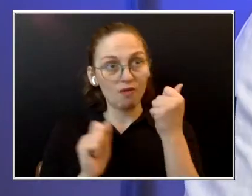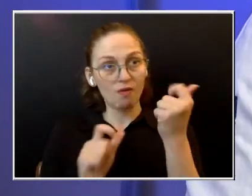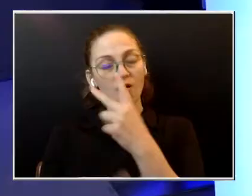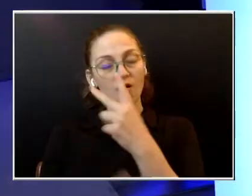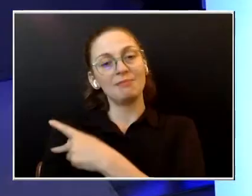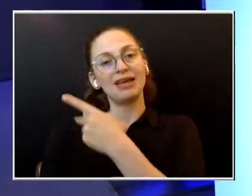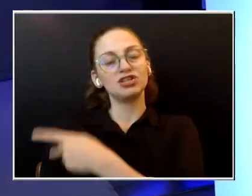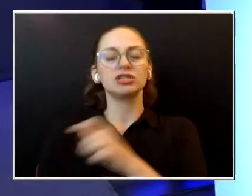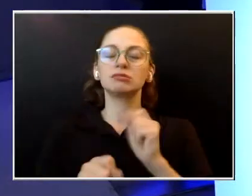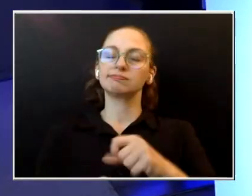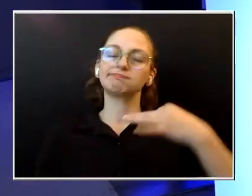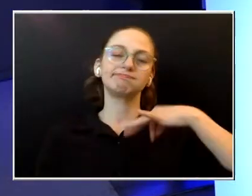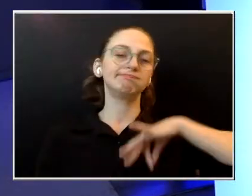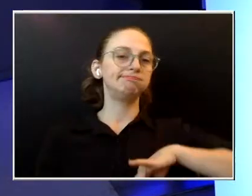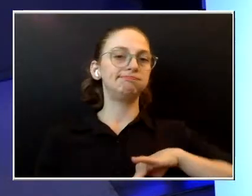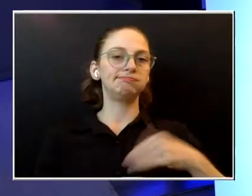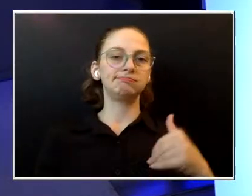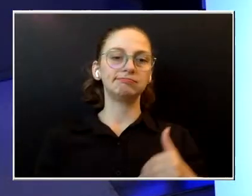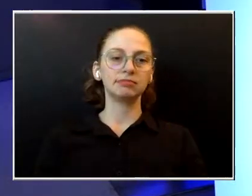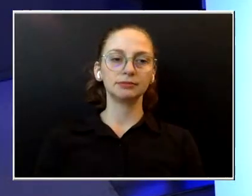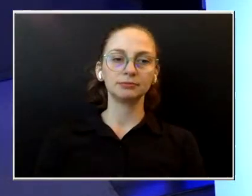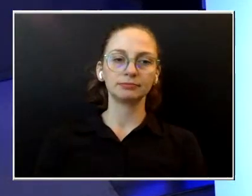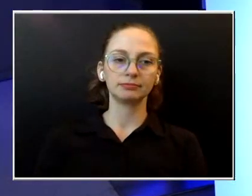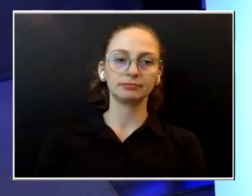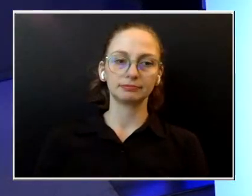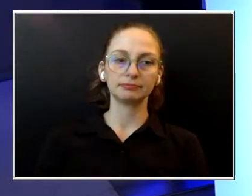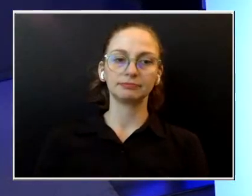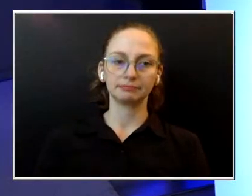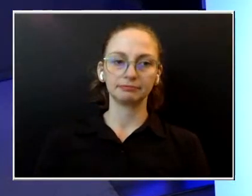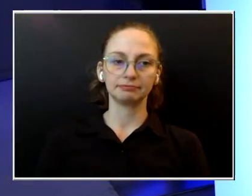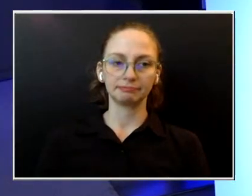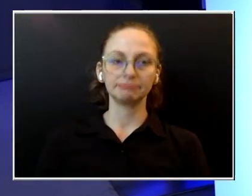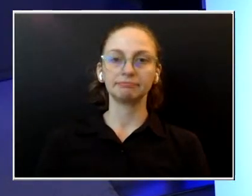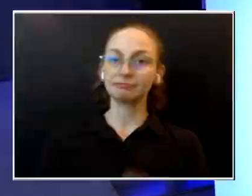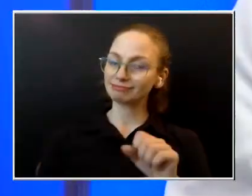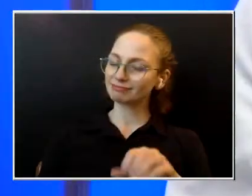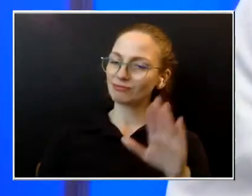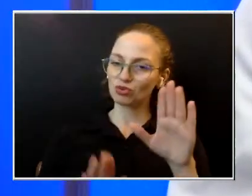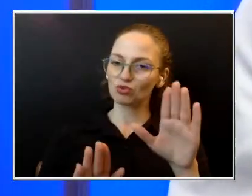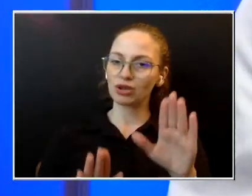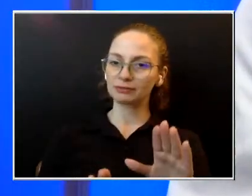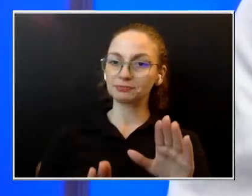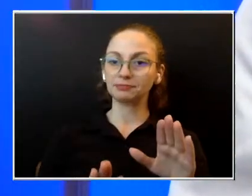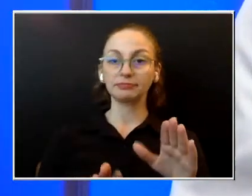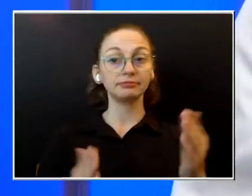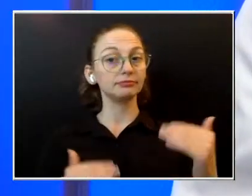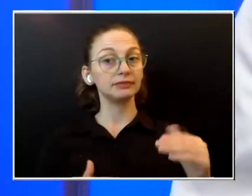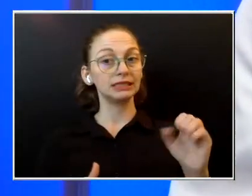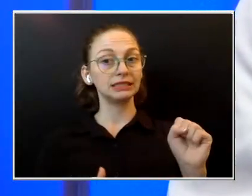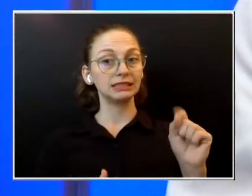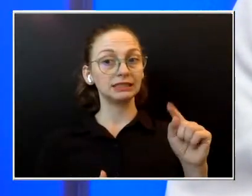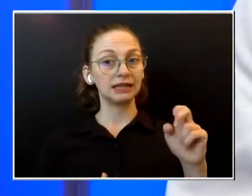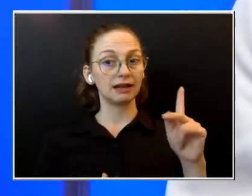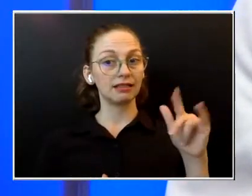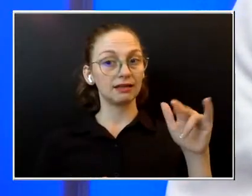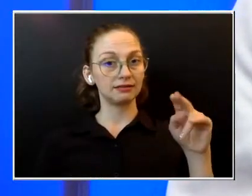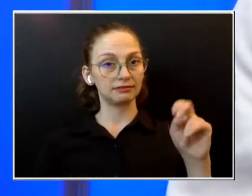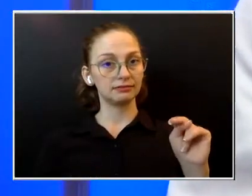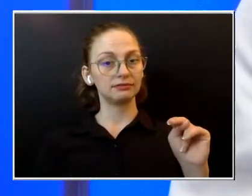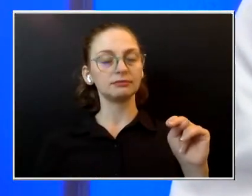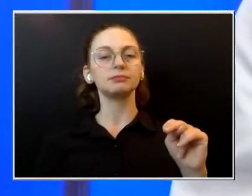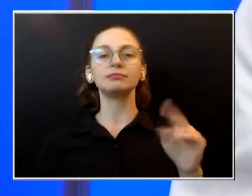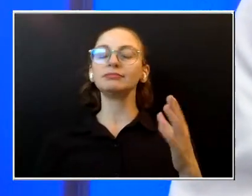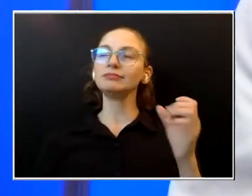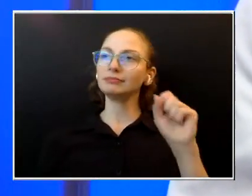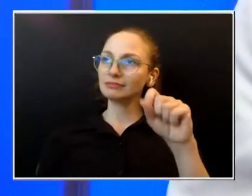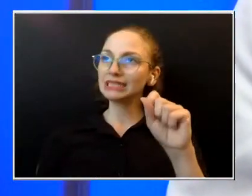them. Yeah, that's great. Dr. Stecklein. So I think that multidisciplinary care matters. I think that that's what you get when you come to the